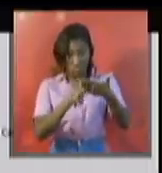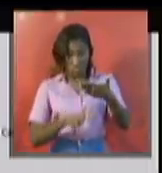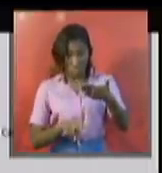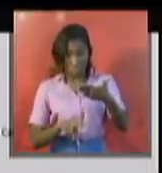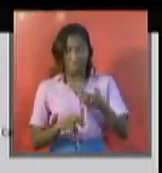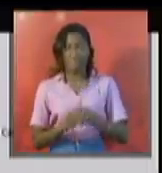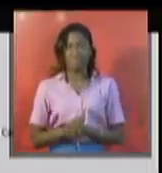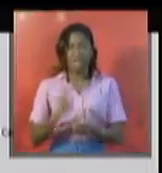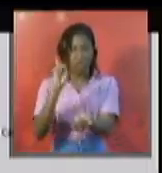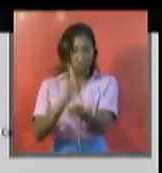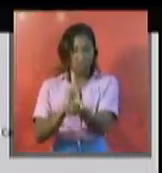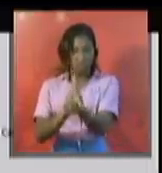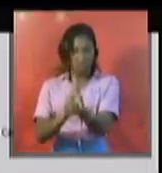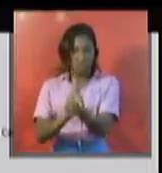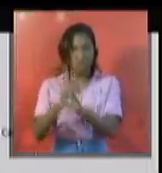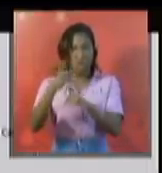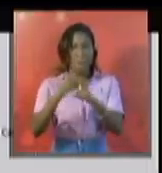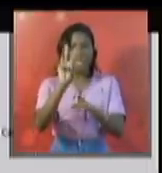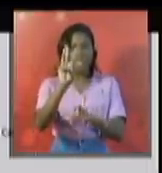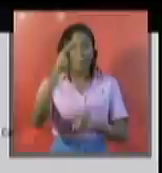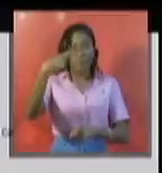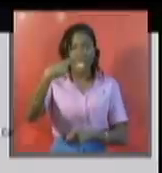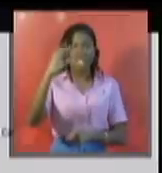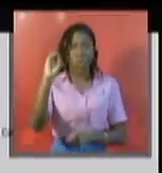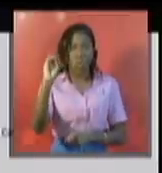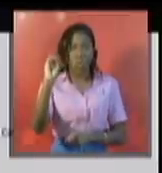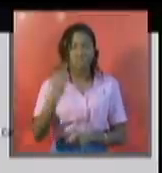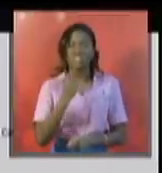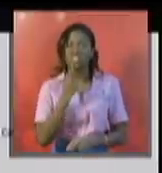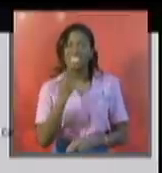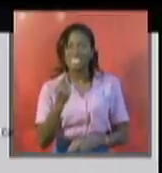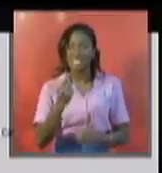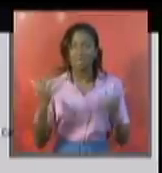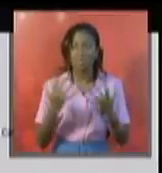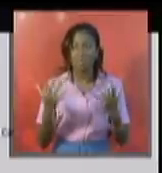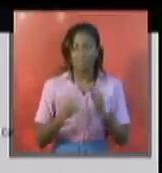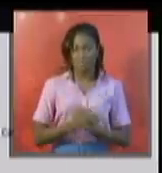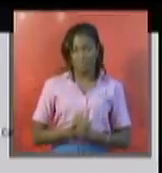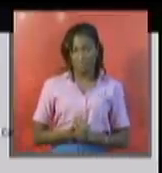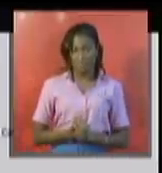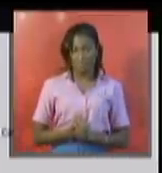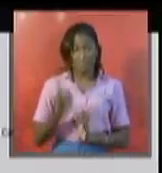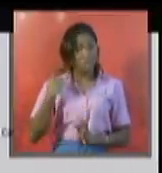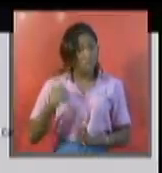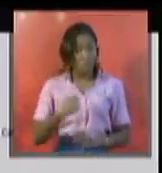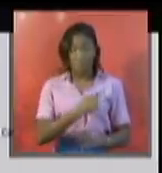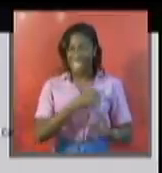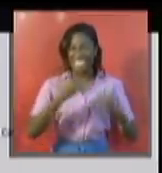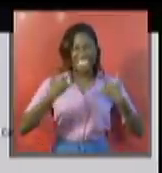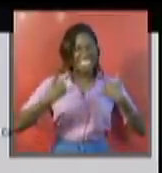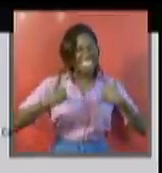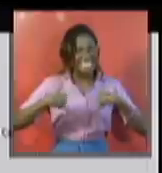Margaret Harris of WHO. And she says, we are still in the midst of